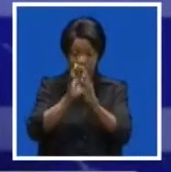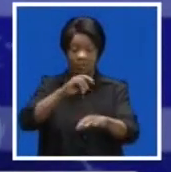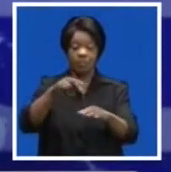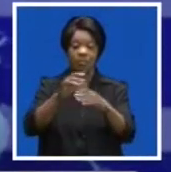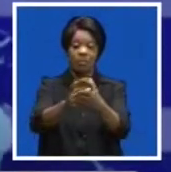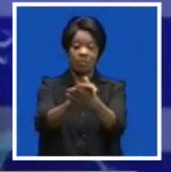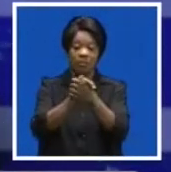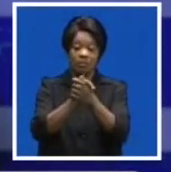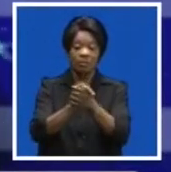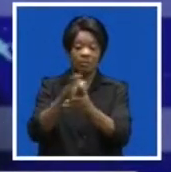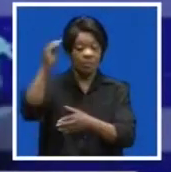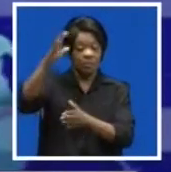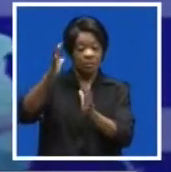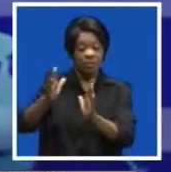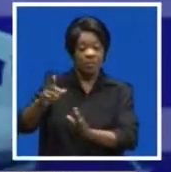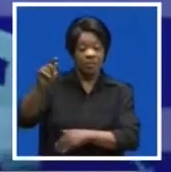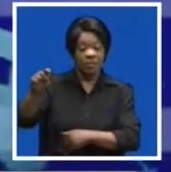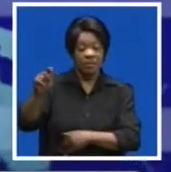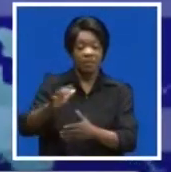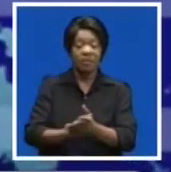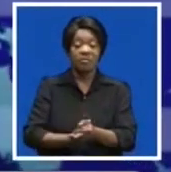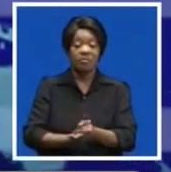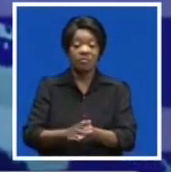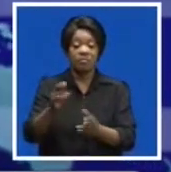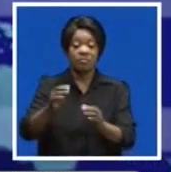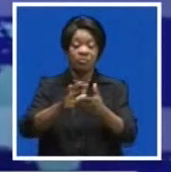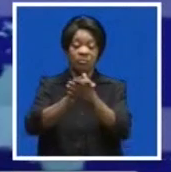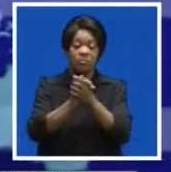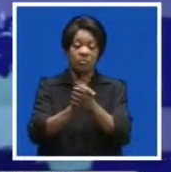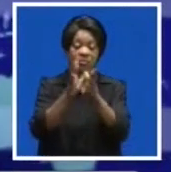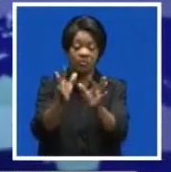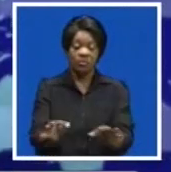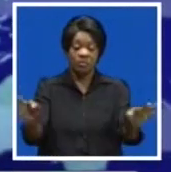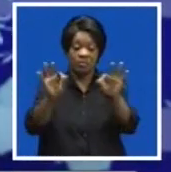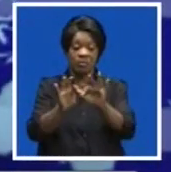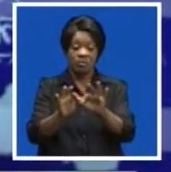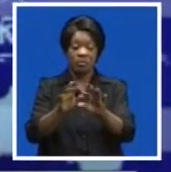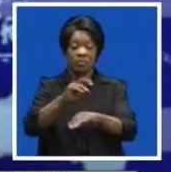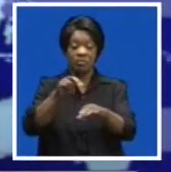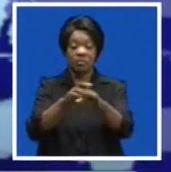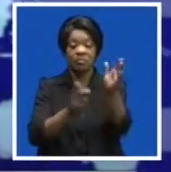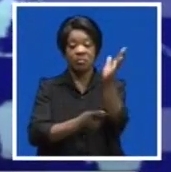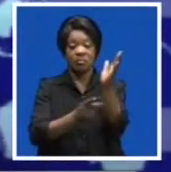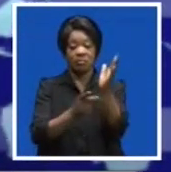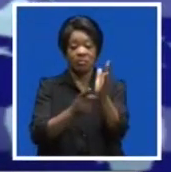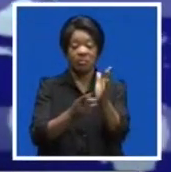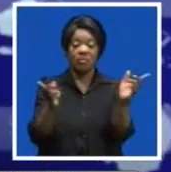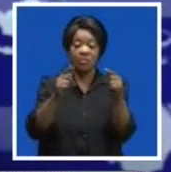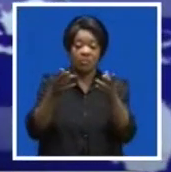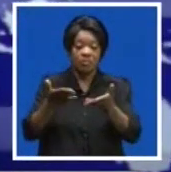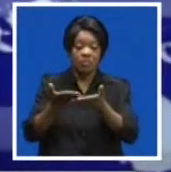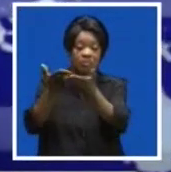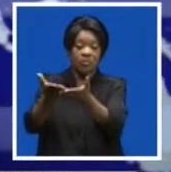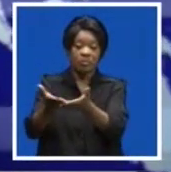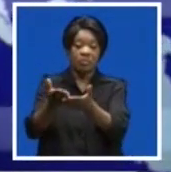unity. Mr. Chitotela says this is because unity is key to national development. He said this when he handed